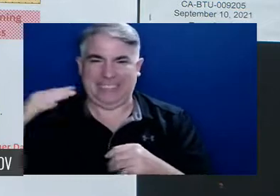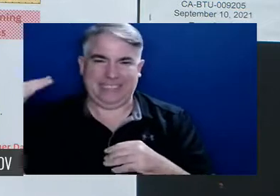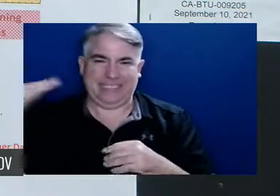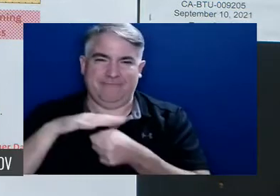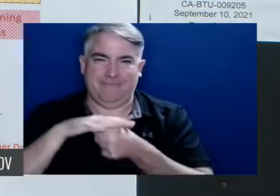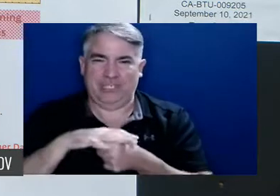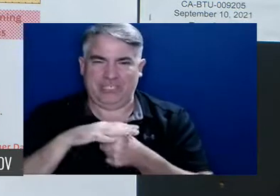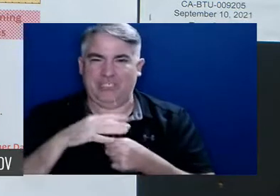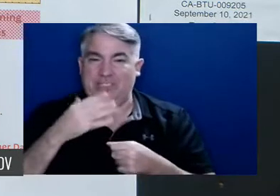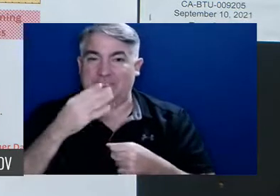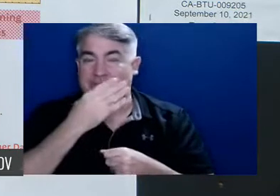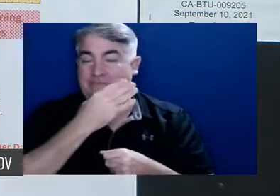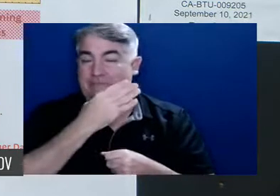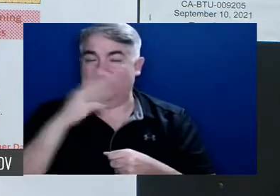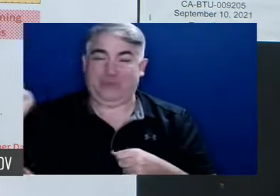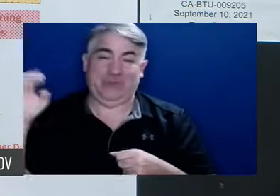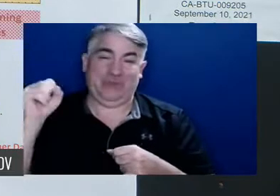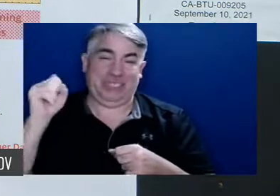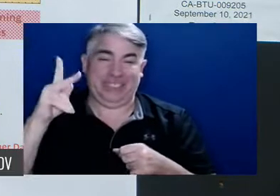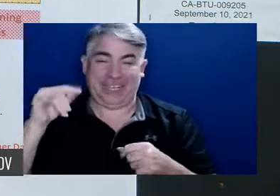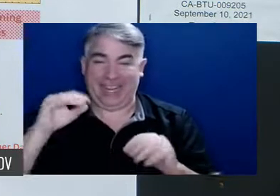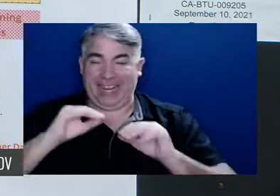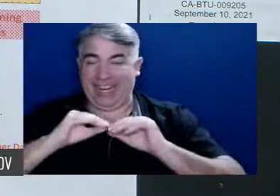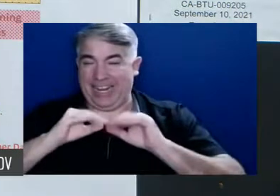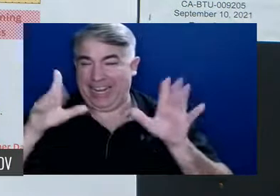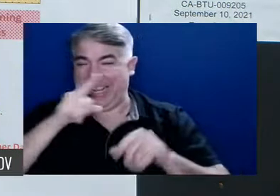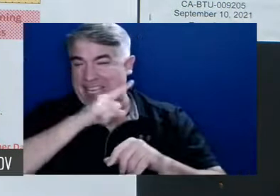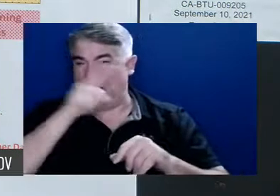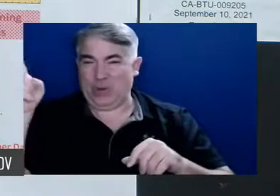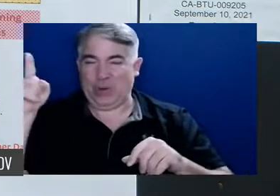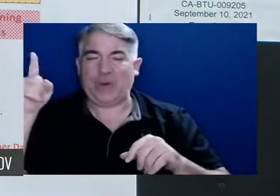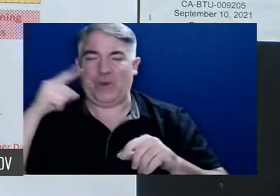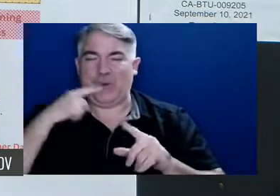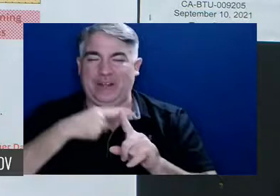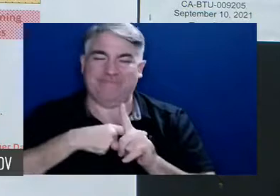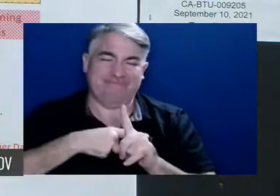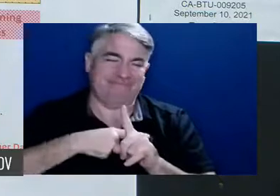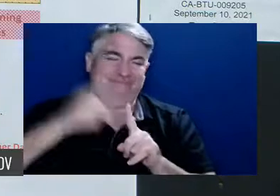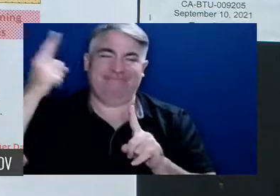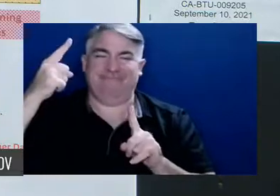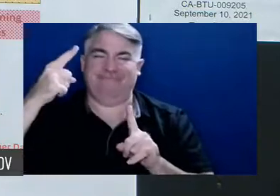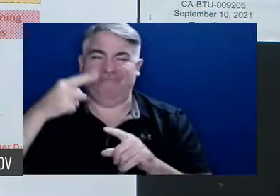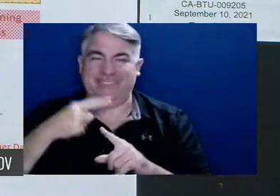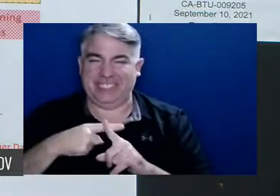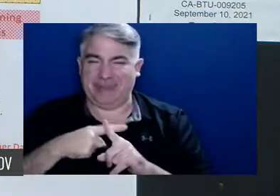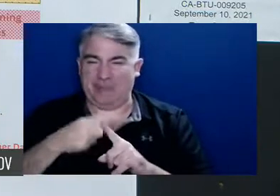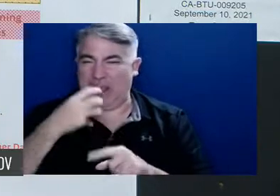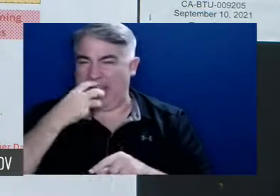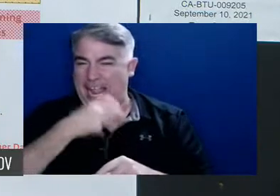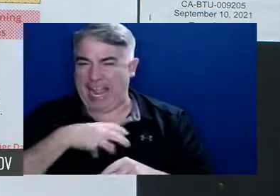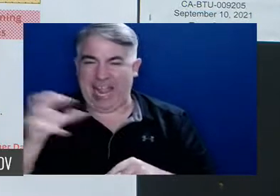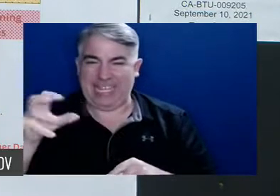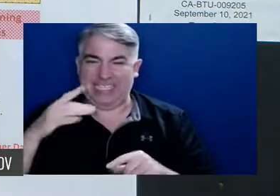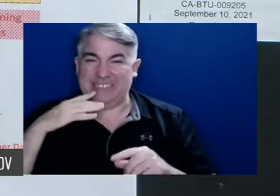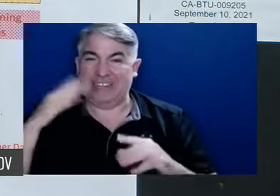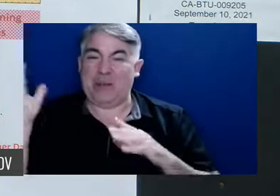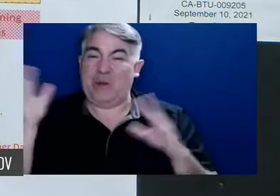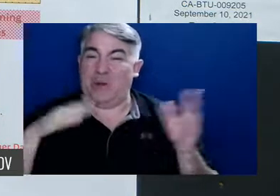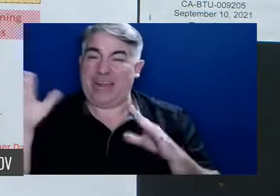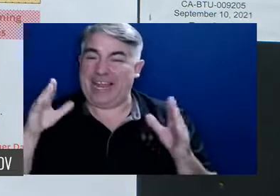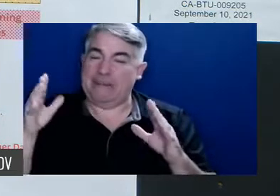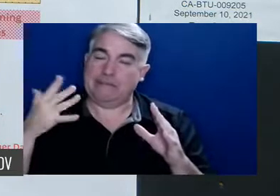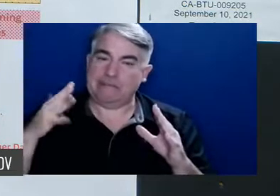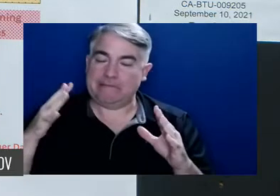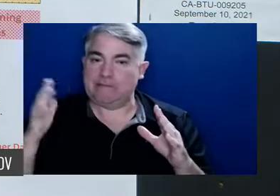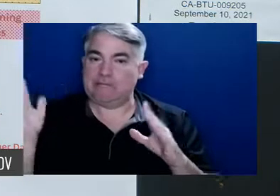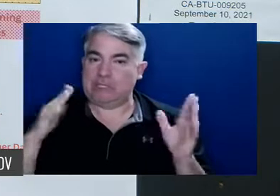temperatures. And the winds will be on and off, but actually for about a 3-day period, as you can see on our Incident General Weather